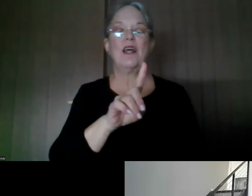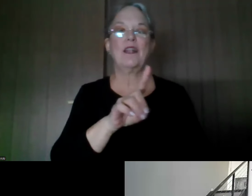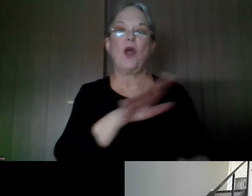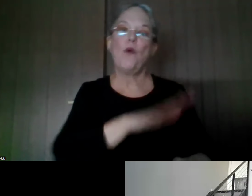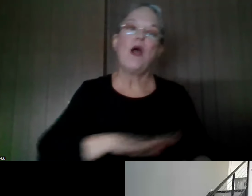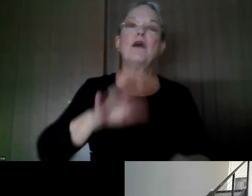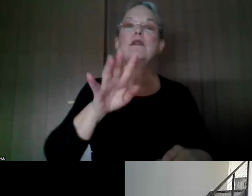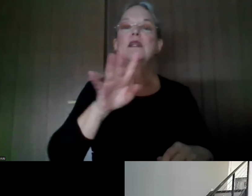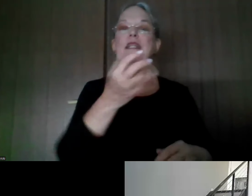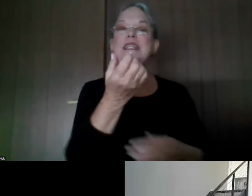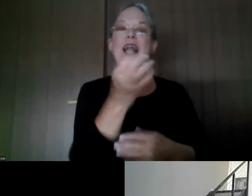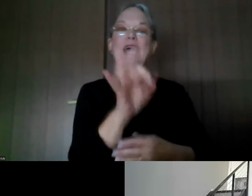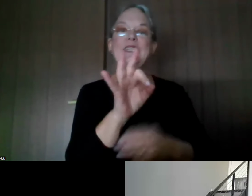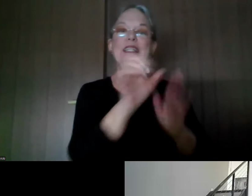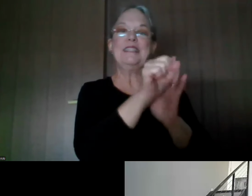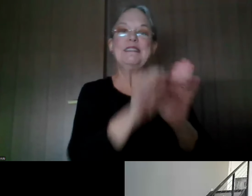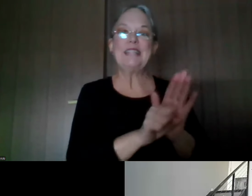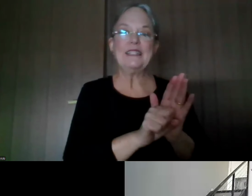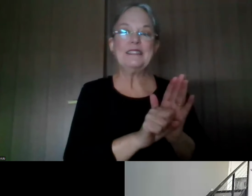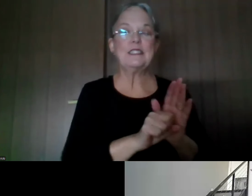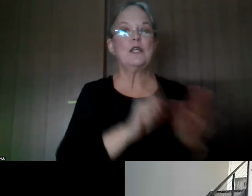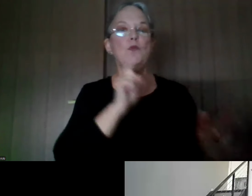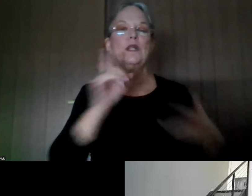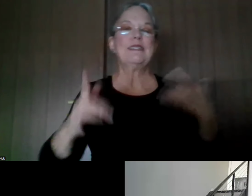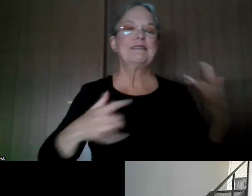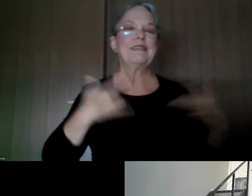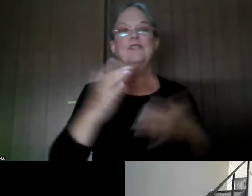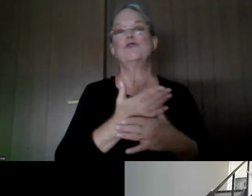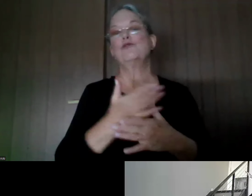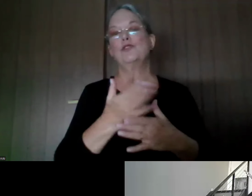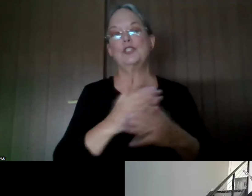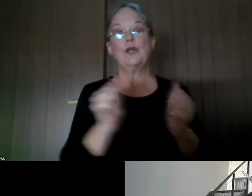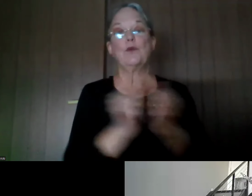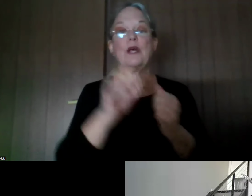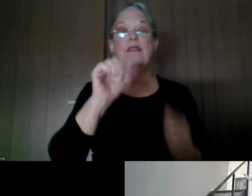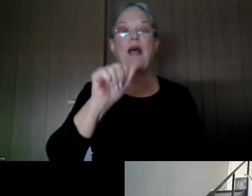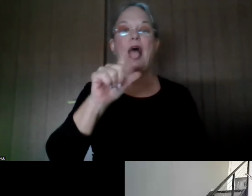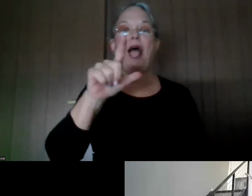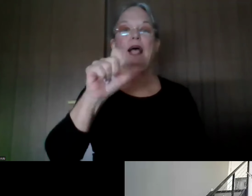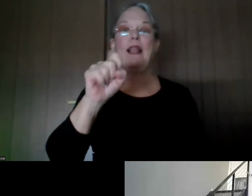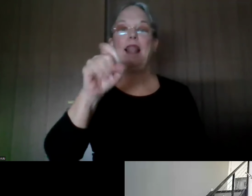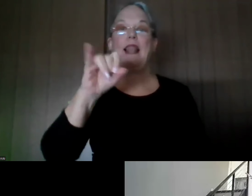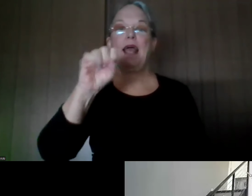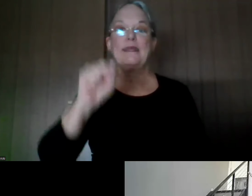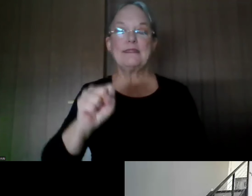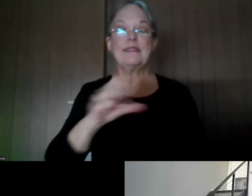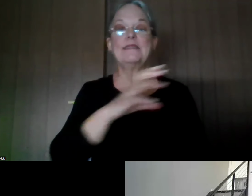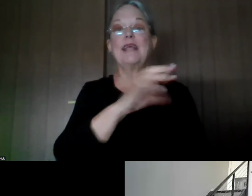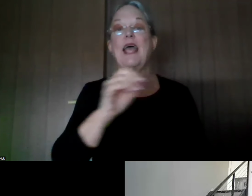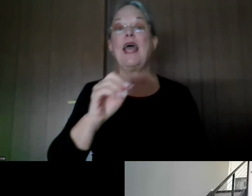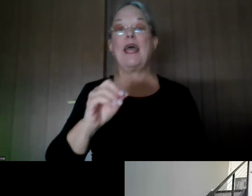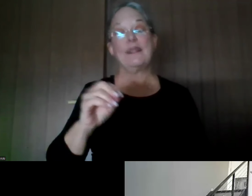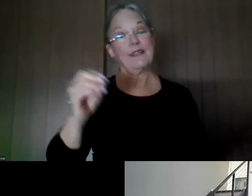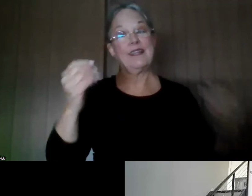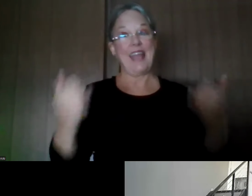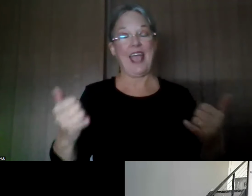states. I'm really excited to be sharing space with Alexis. And without further